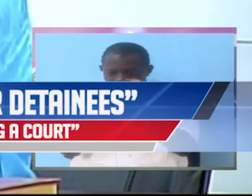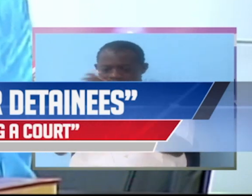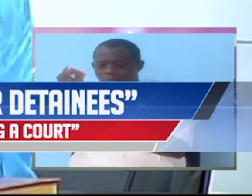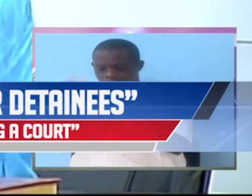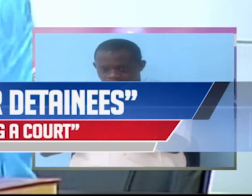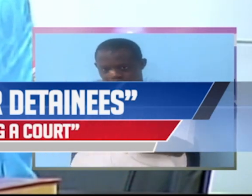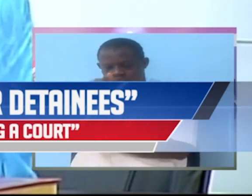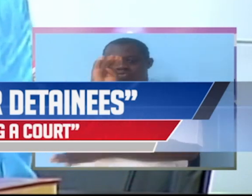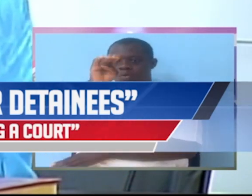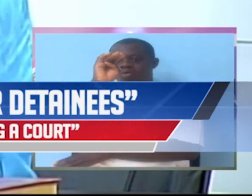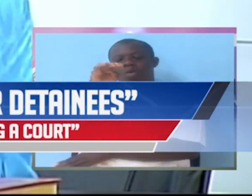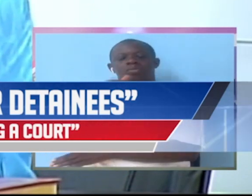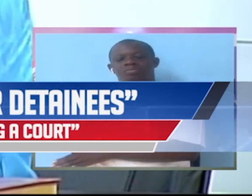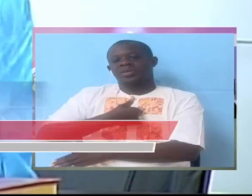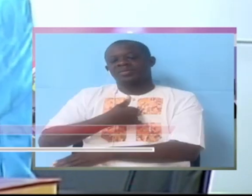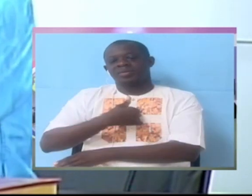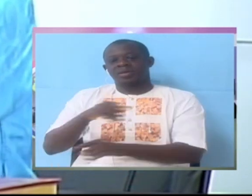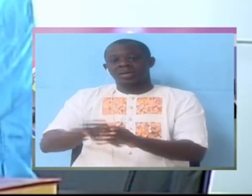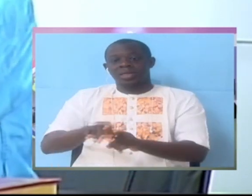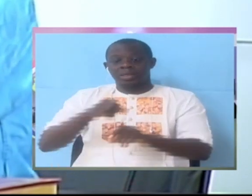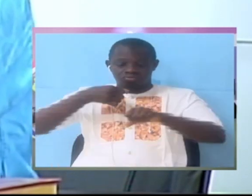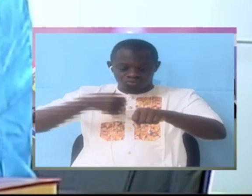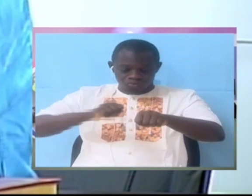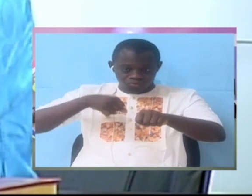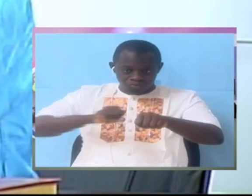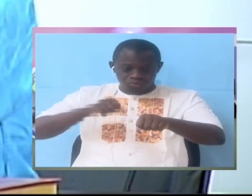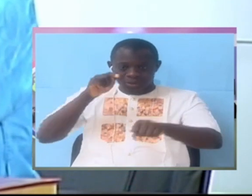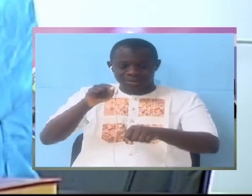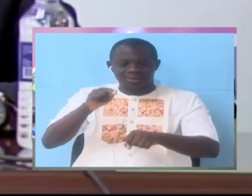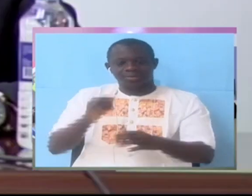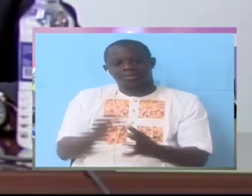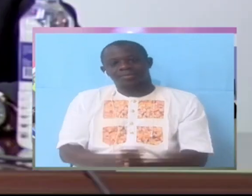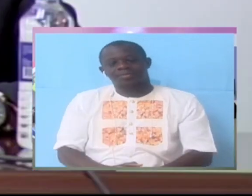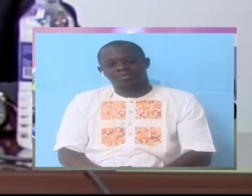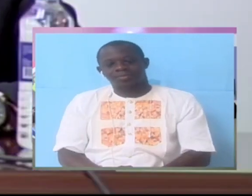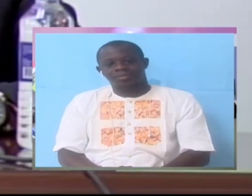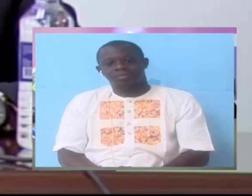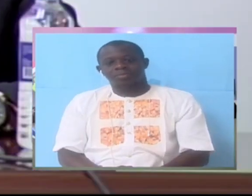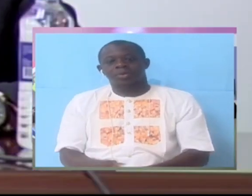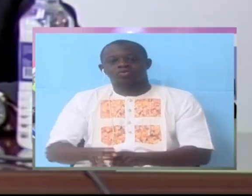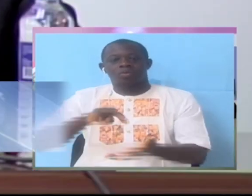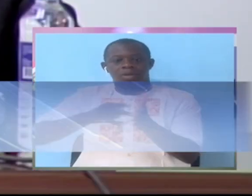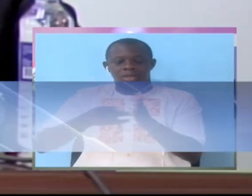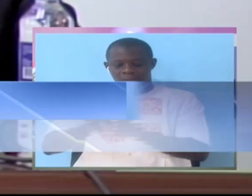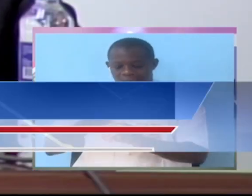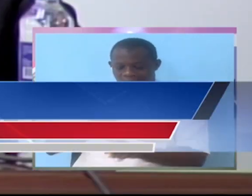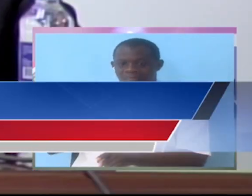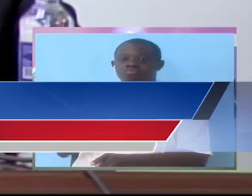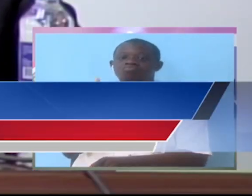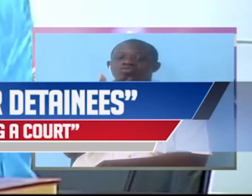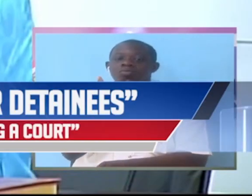me. After 45 days at the NIA, he was taken to the Mile 2 Central Prison with Sam